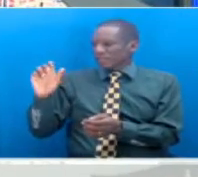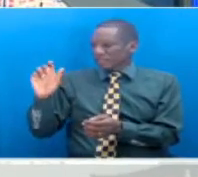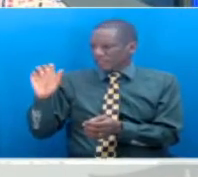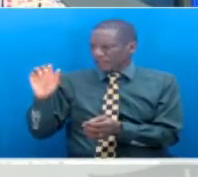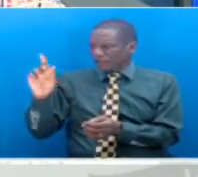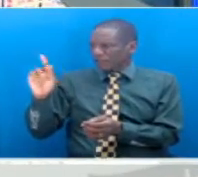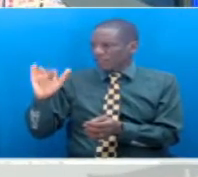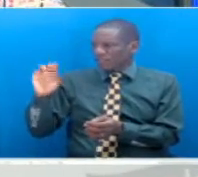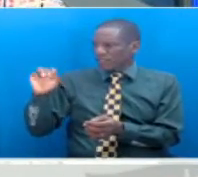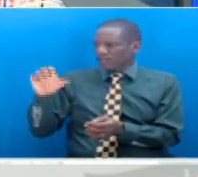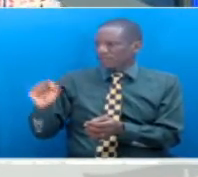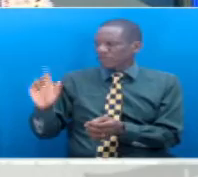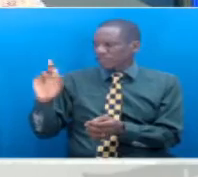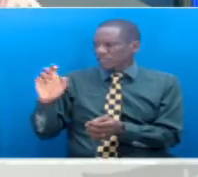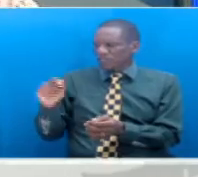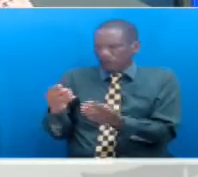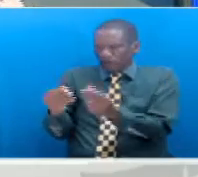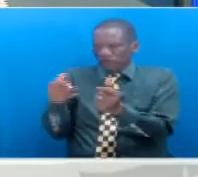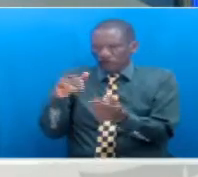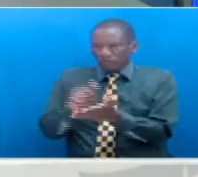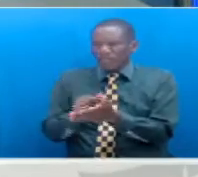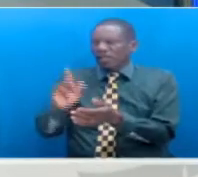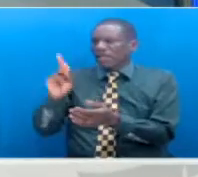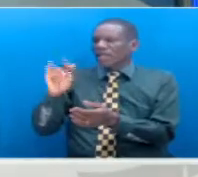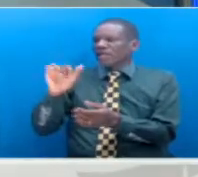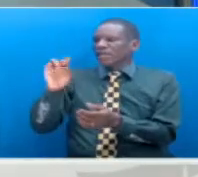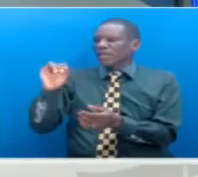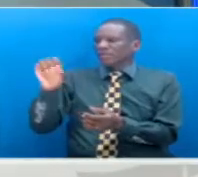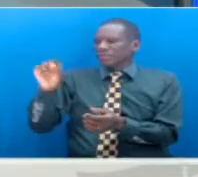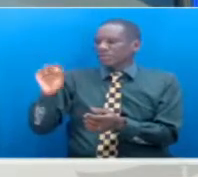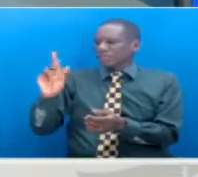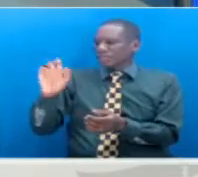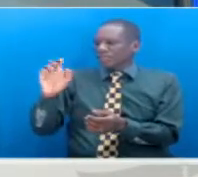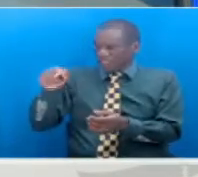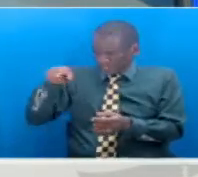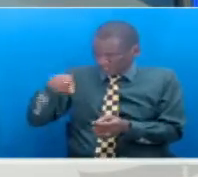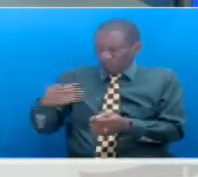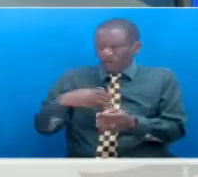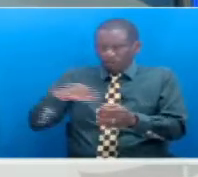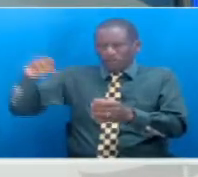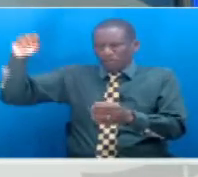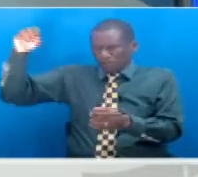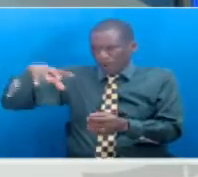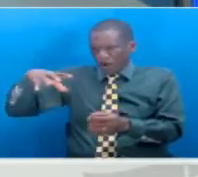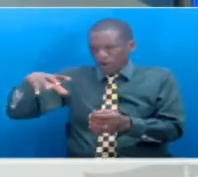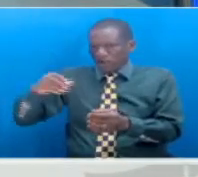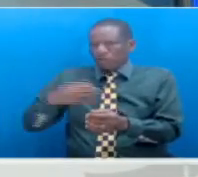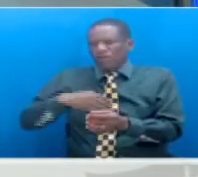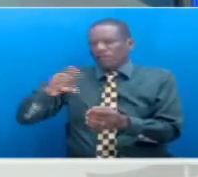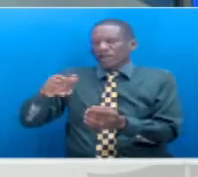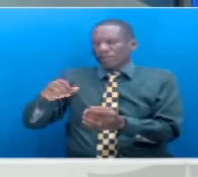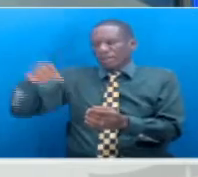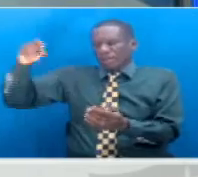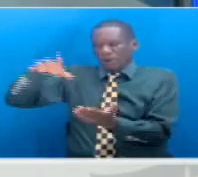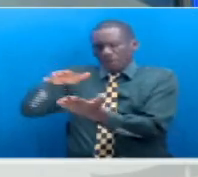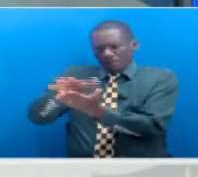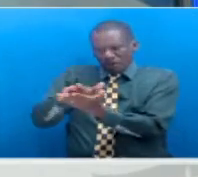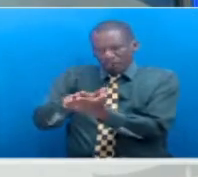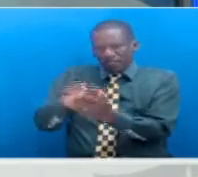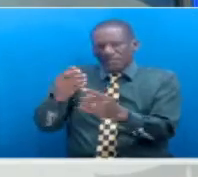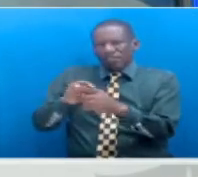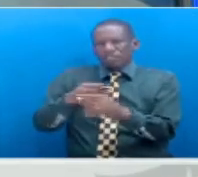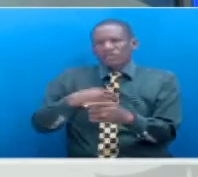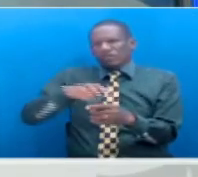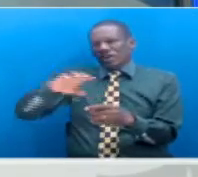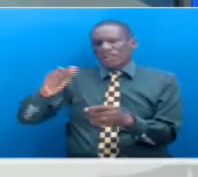And we have taken care of that. Okay. The KIMS kit itself has power. Then we have another power bank. Then we have an